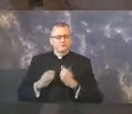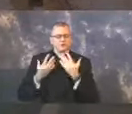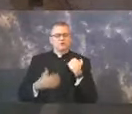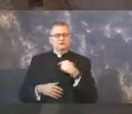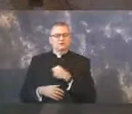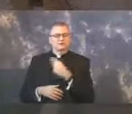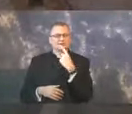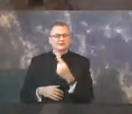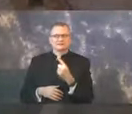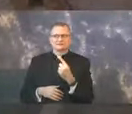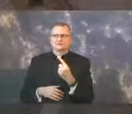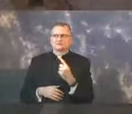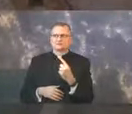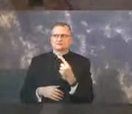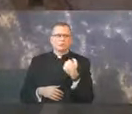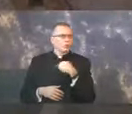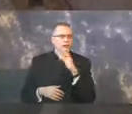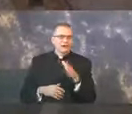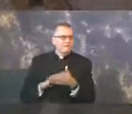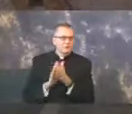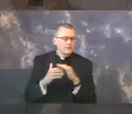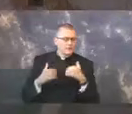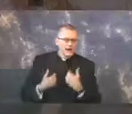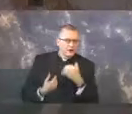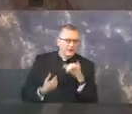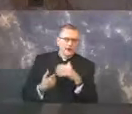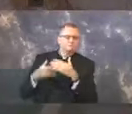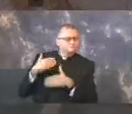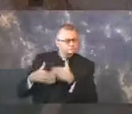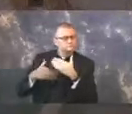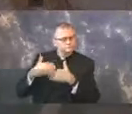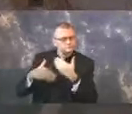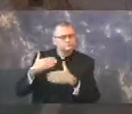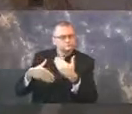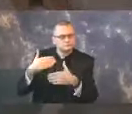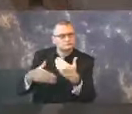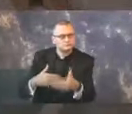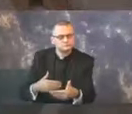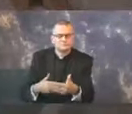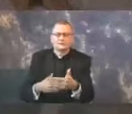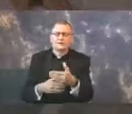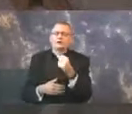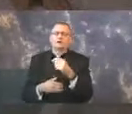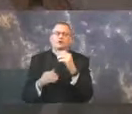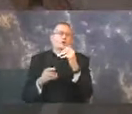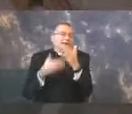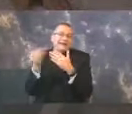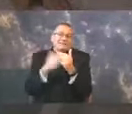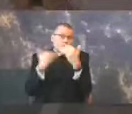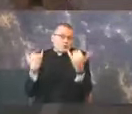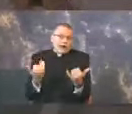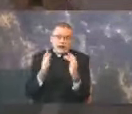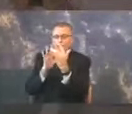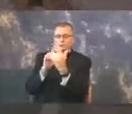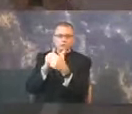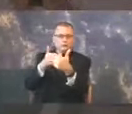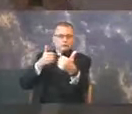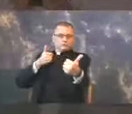we never grow tired of it. My hope is that even celebrated at a distance and virtually in this exceptional Holy